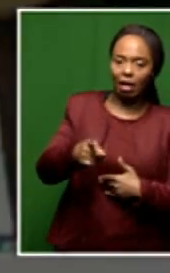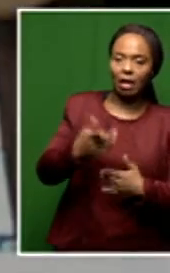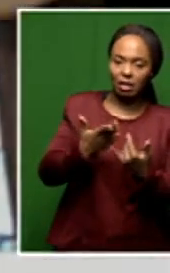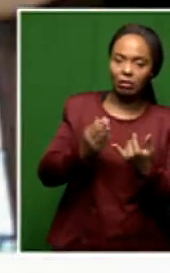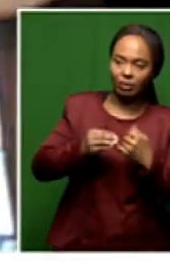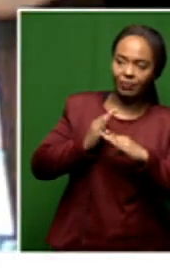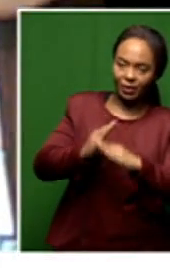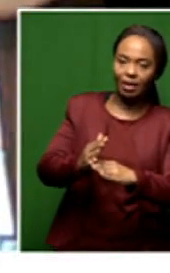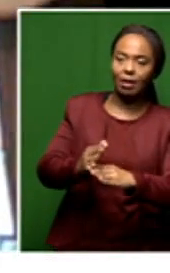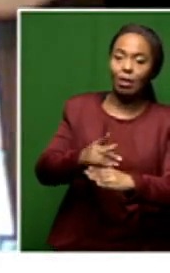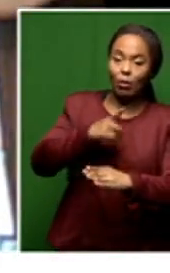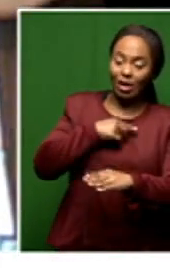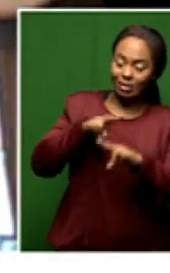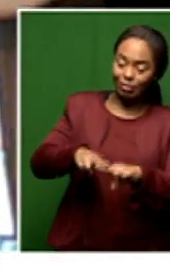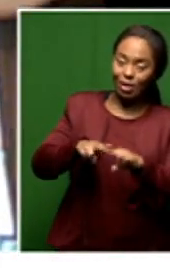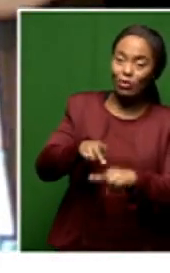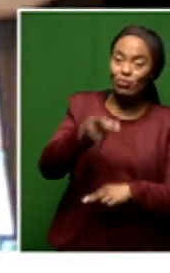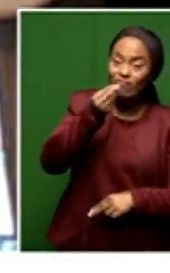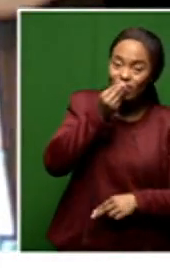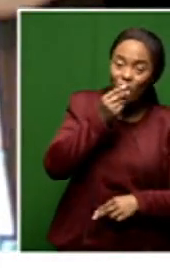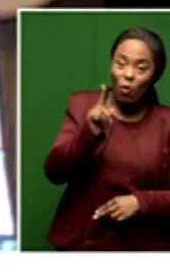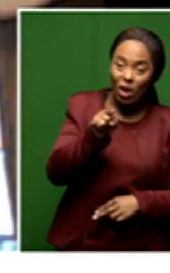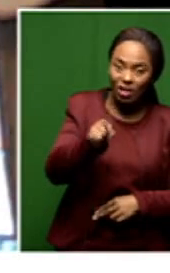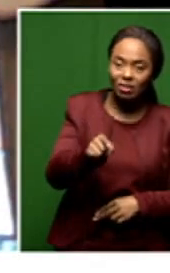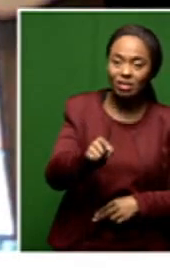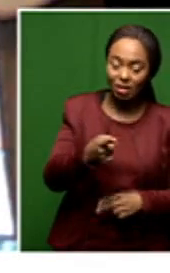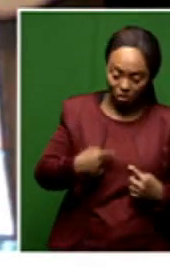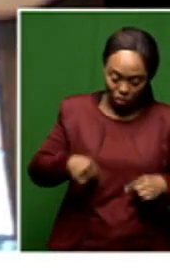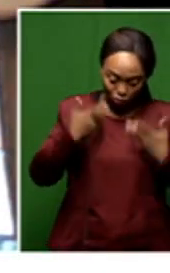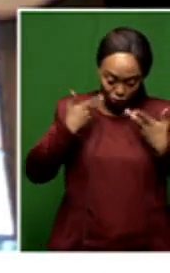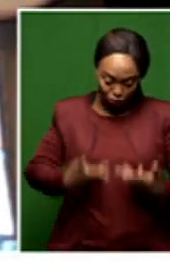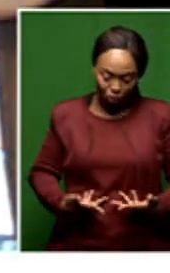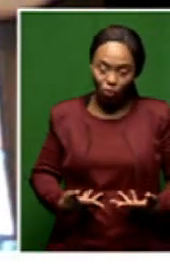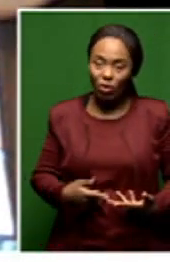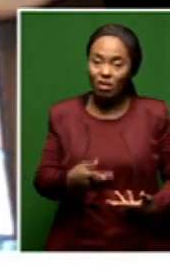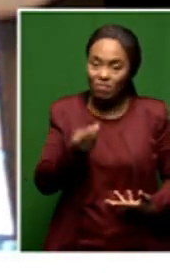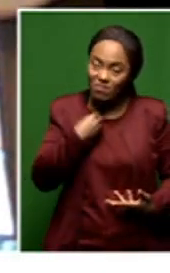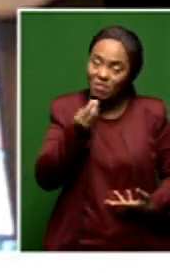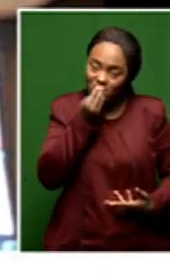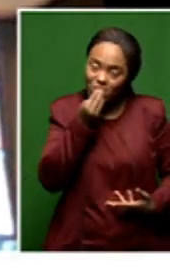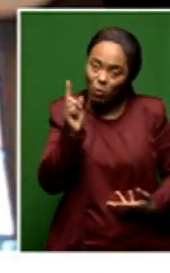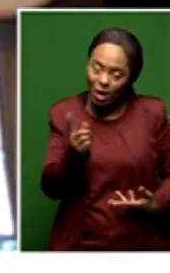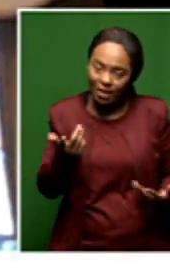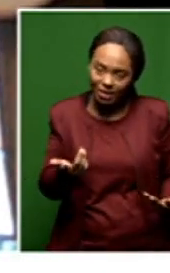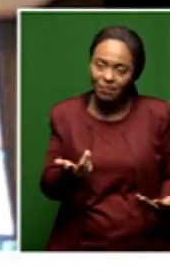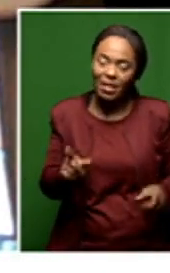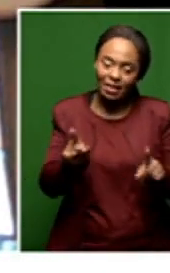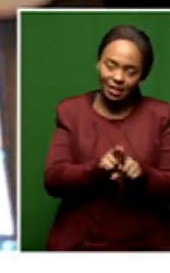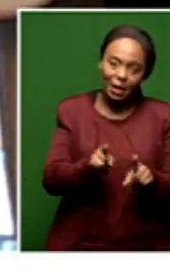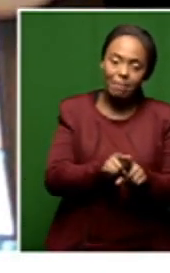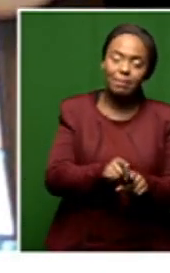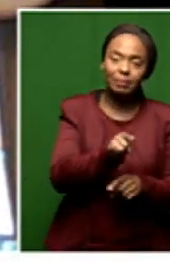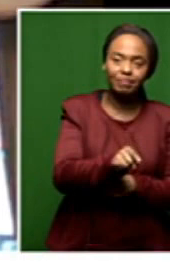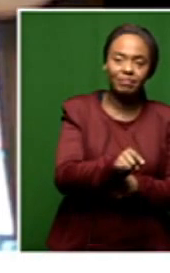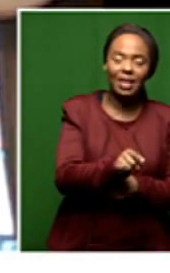what we eat. Yes. The old adage, we are what we eat. And it is so true. And again, with the garden,